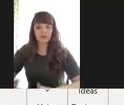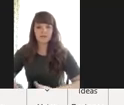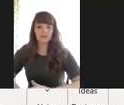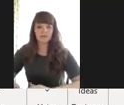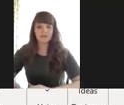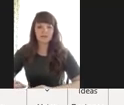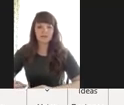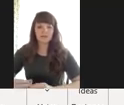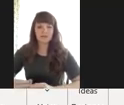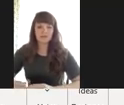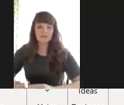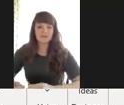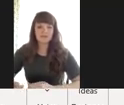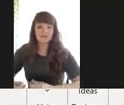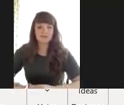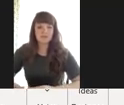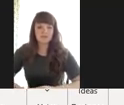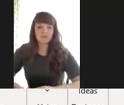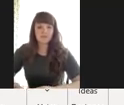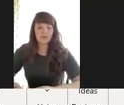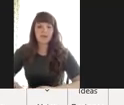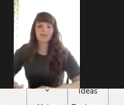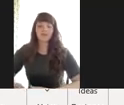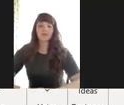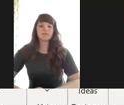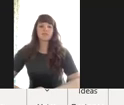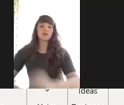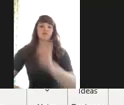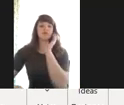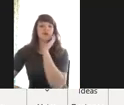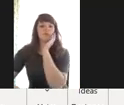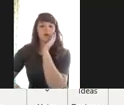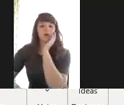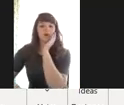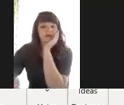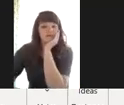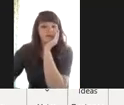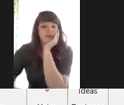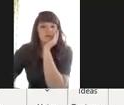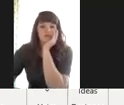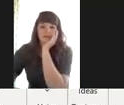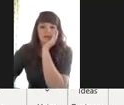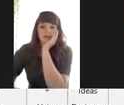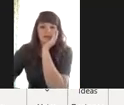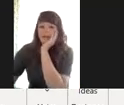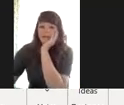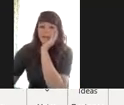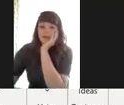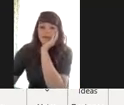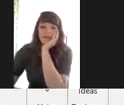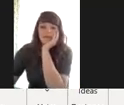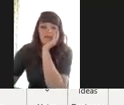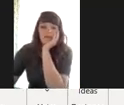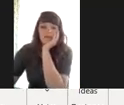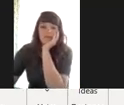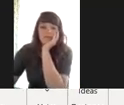I am with technology. It's okay. It's all right. Okay. So, for one will hardly die for a righteous man, though perhaps for the